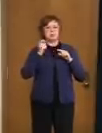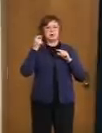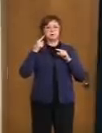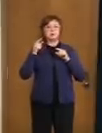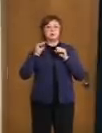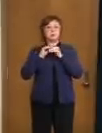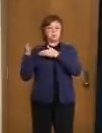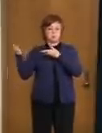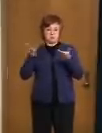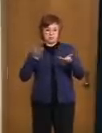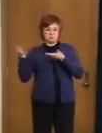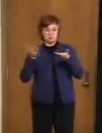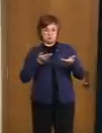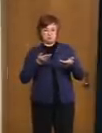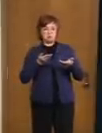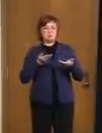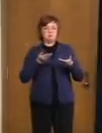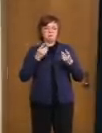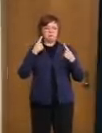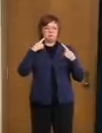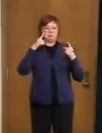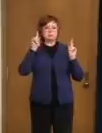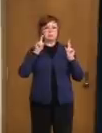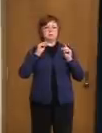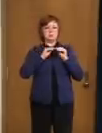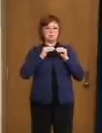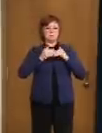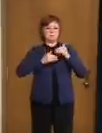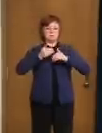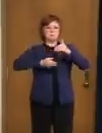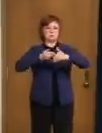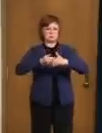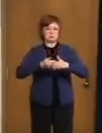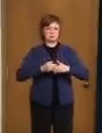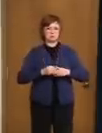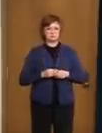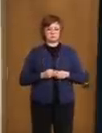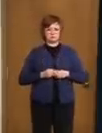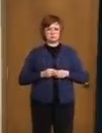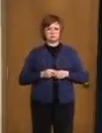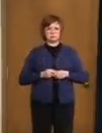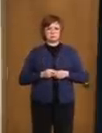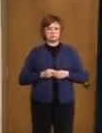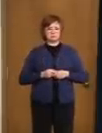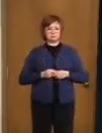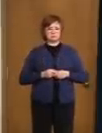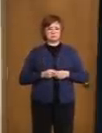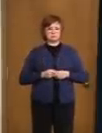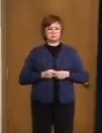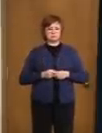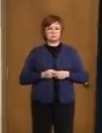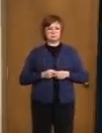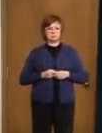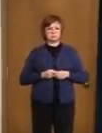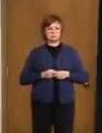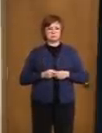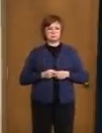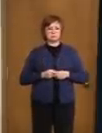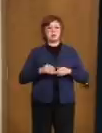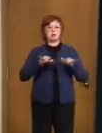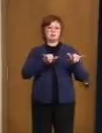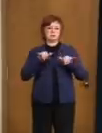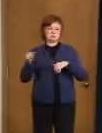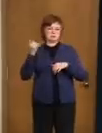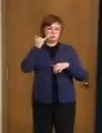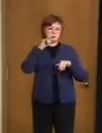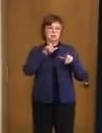become bigger, the pace picks up, because then it's more of a broad mass immunization clinics like we see for flu.